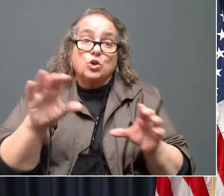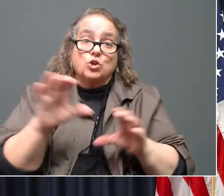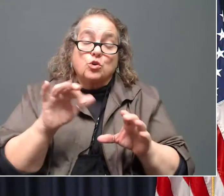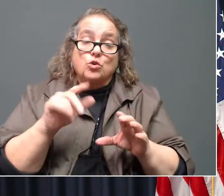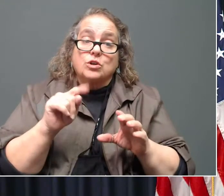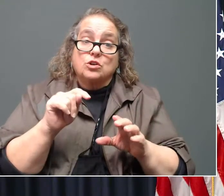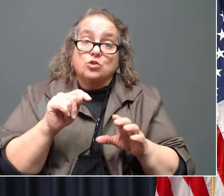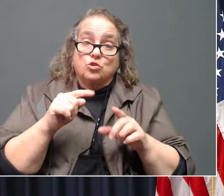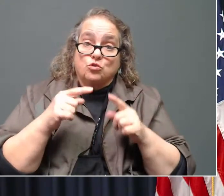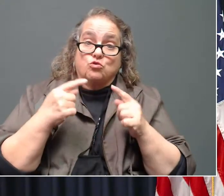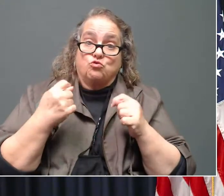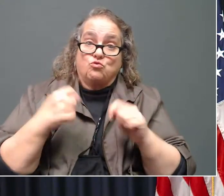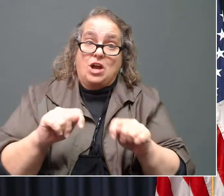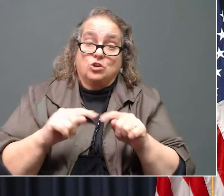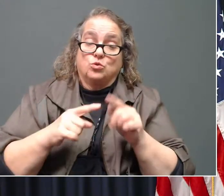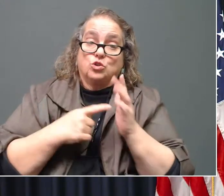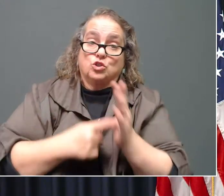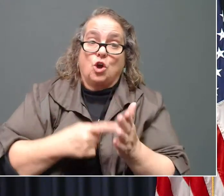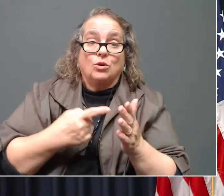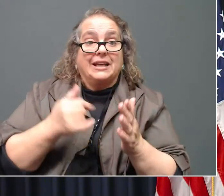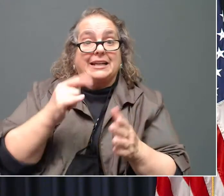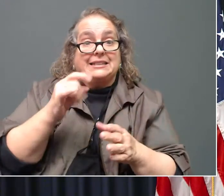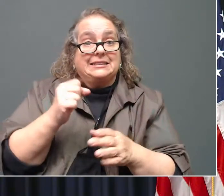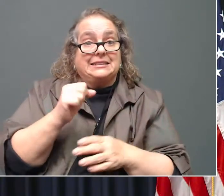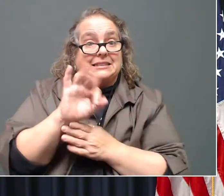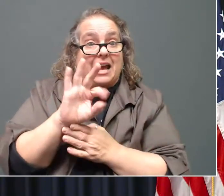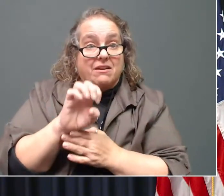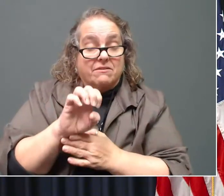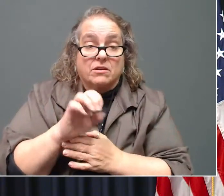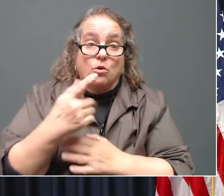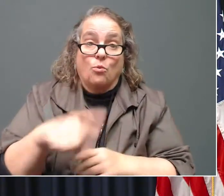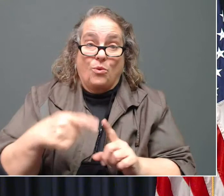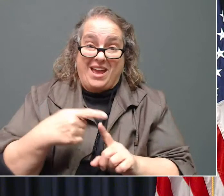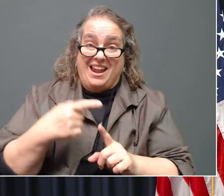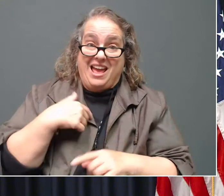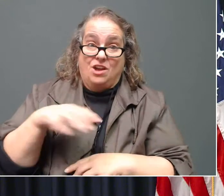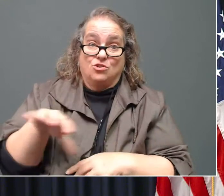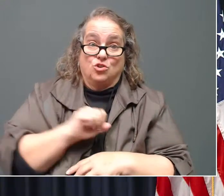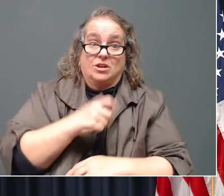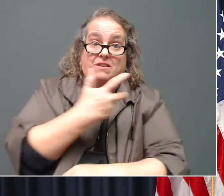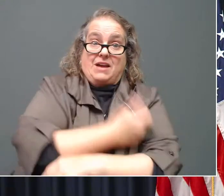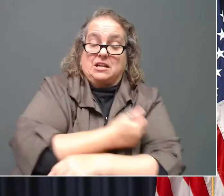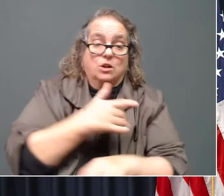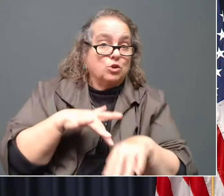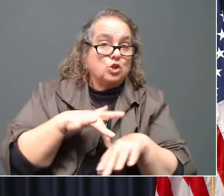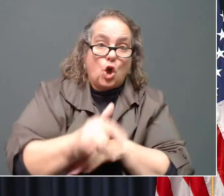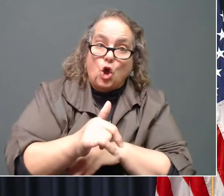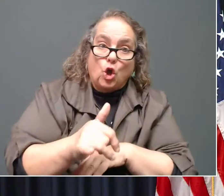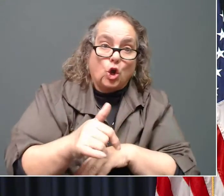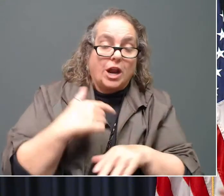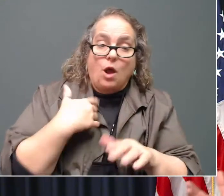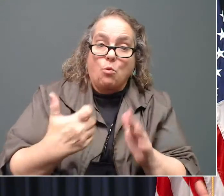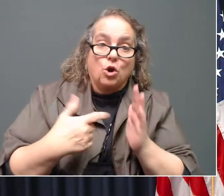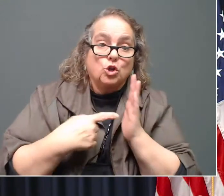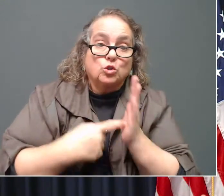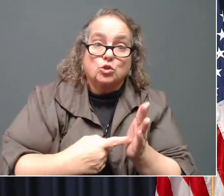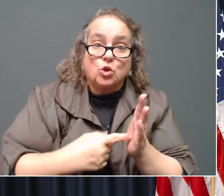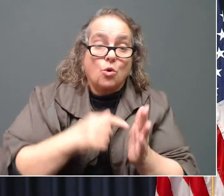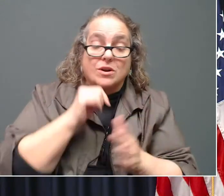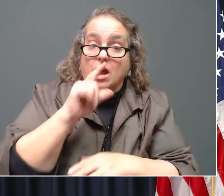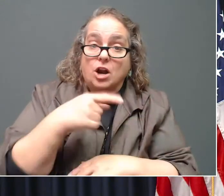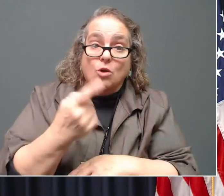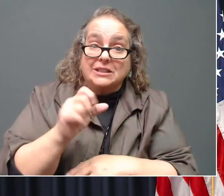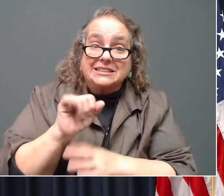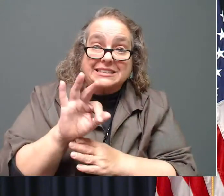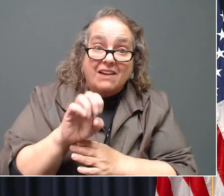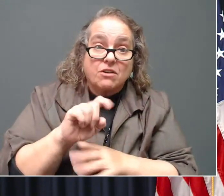show that it is safe. Certainly when I took mine, it was very early on, and I wanted to show that not only was it safe, but I'd promised to